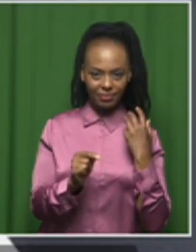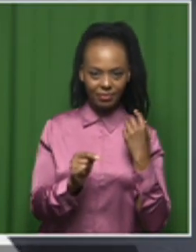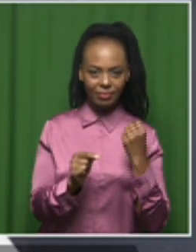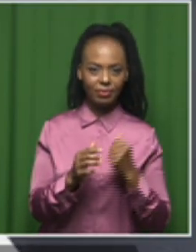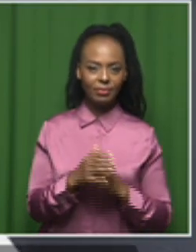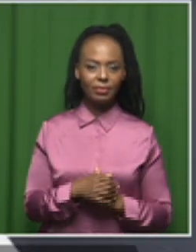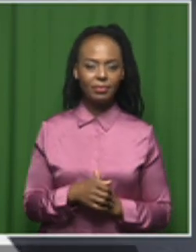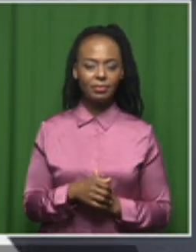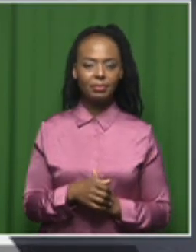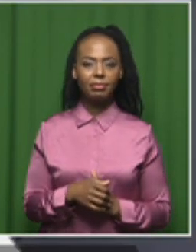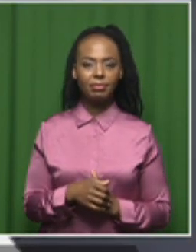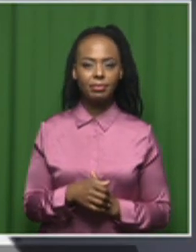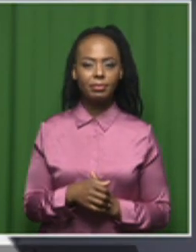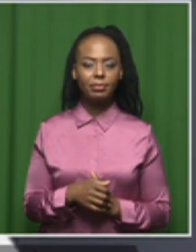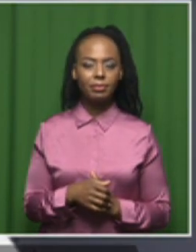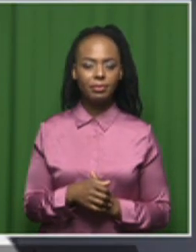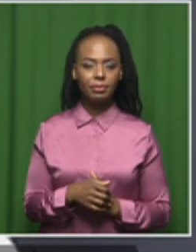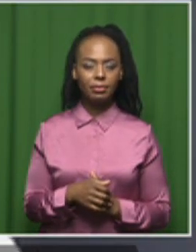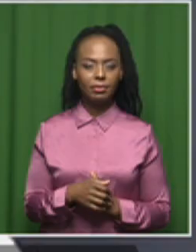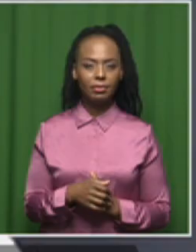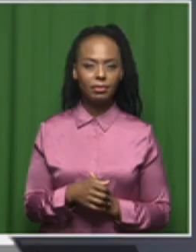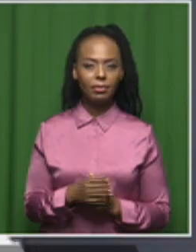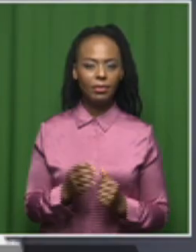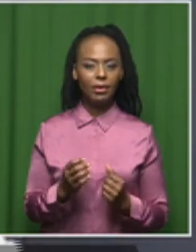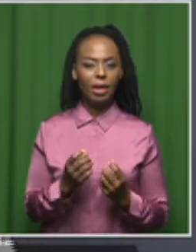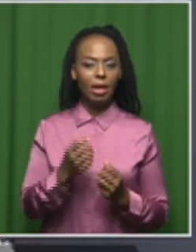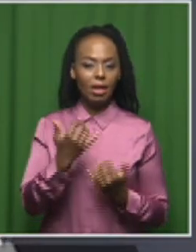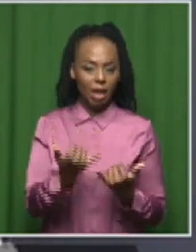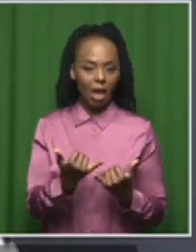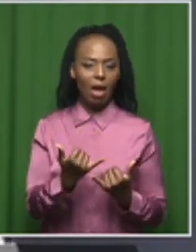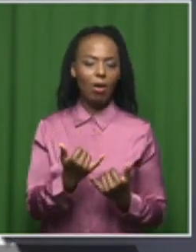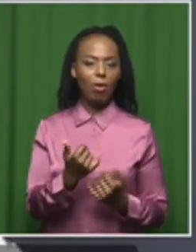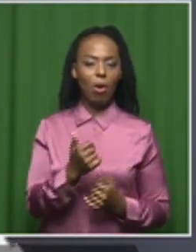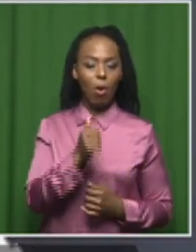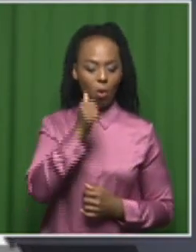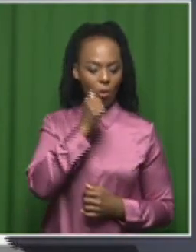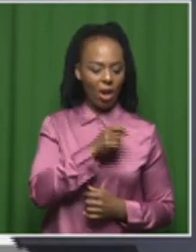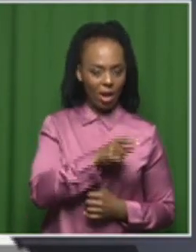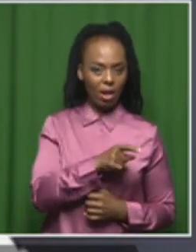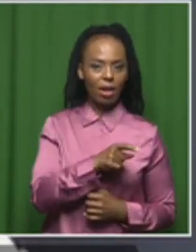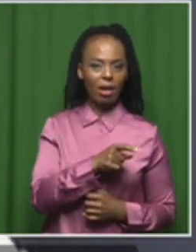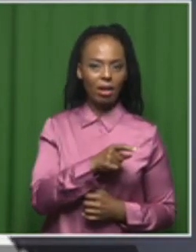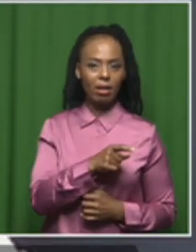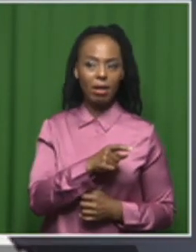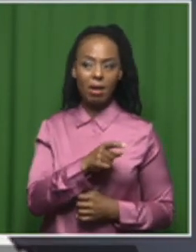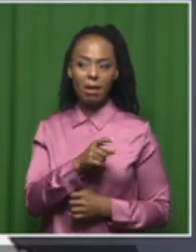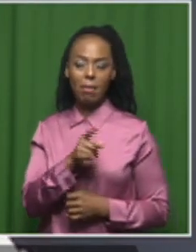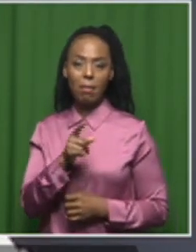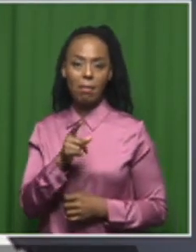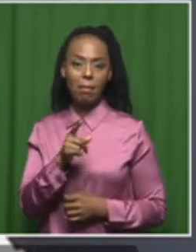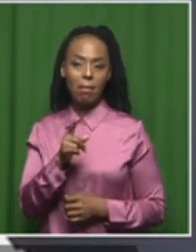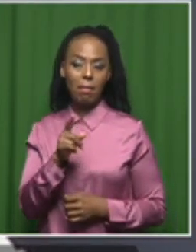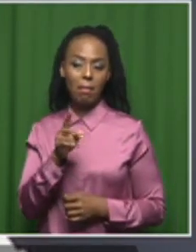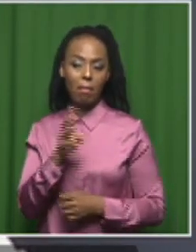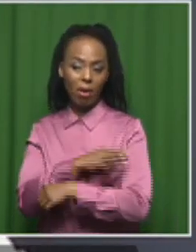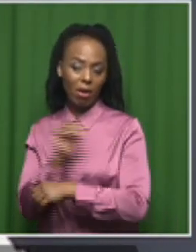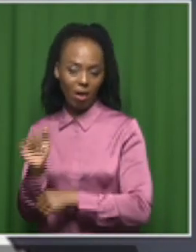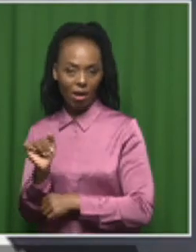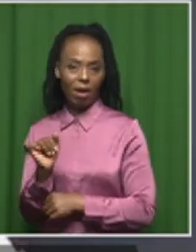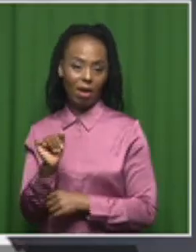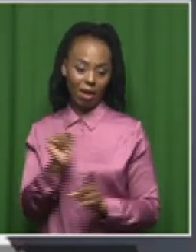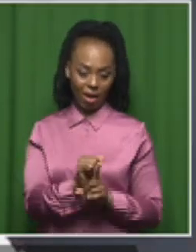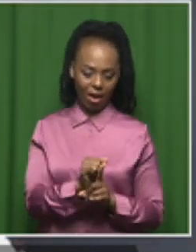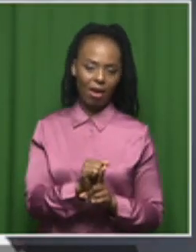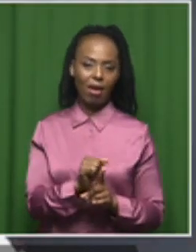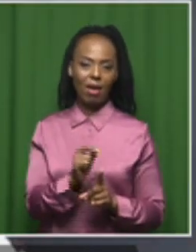a mini show that his master was robbed and he is a prince of a kingdom, and through his cunning